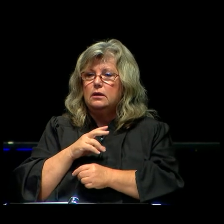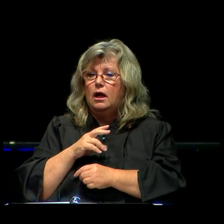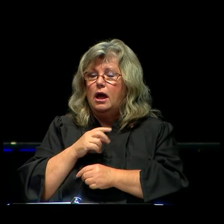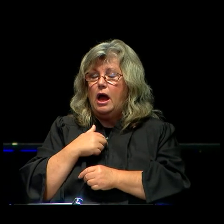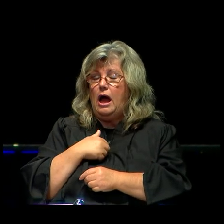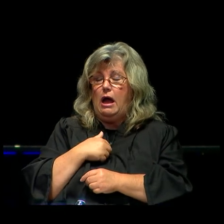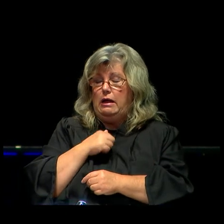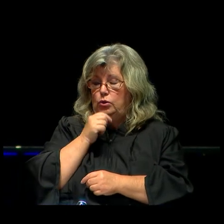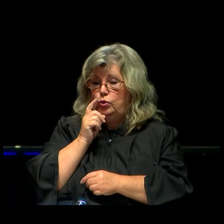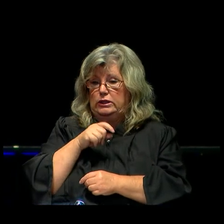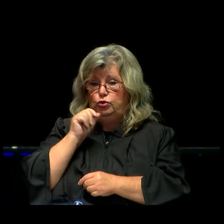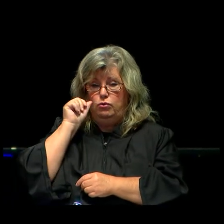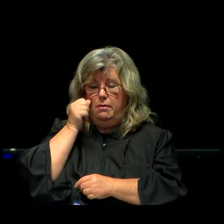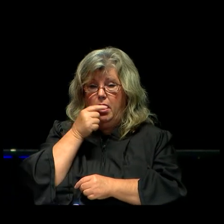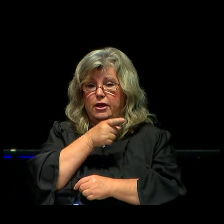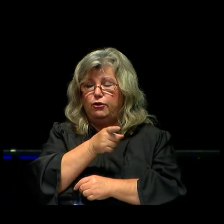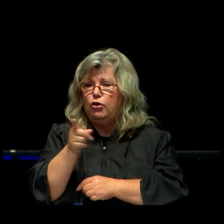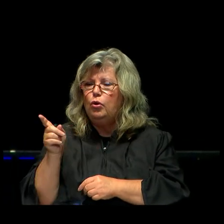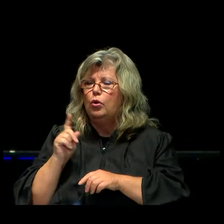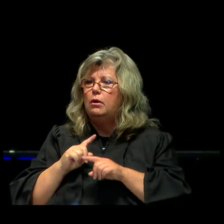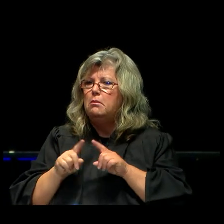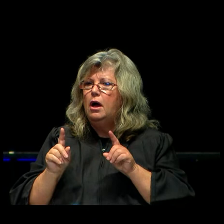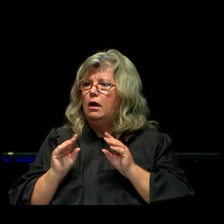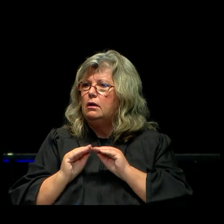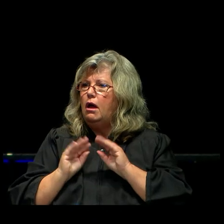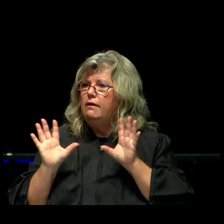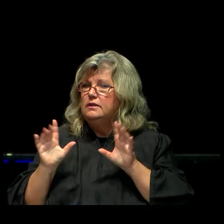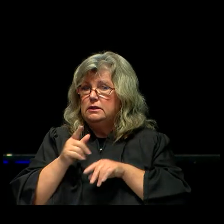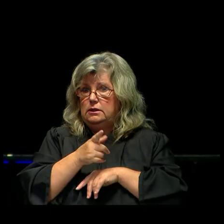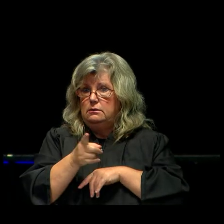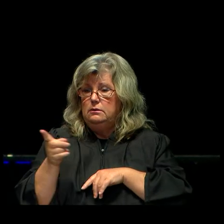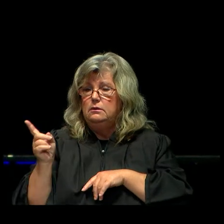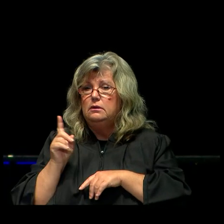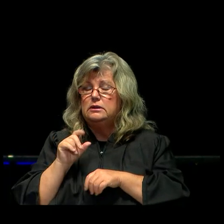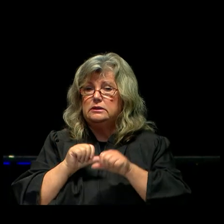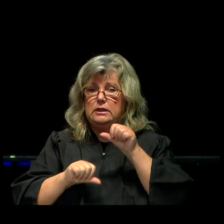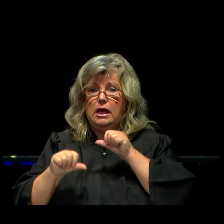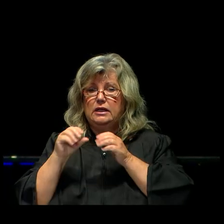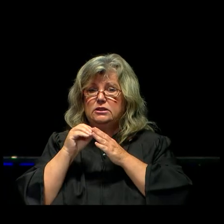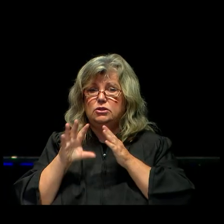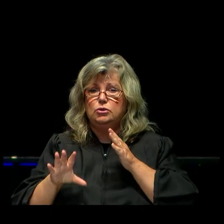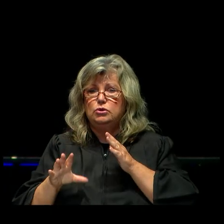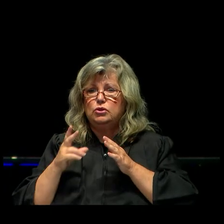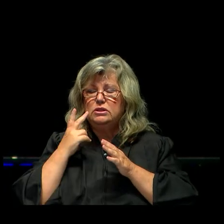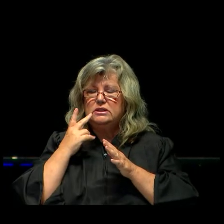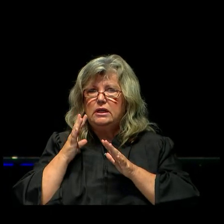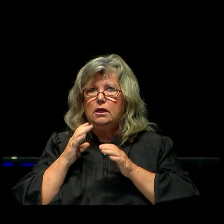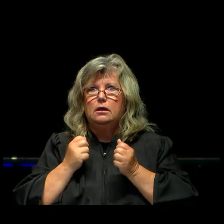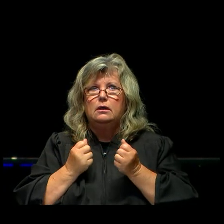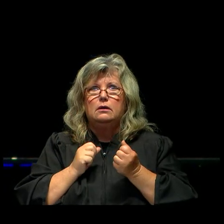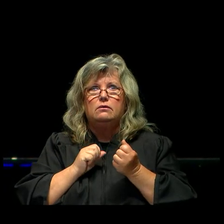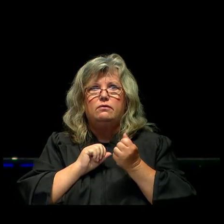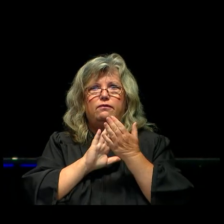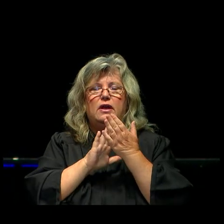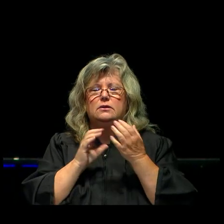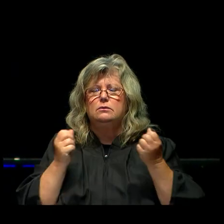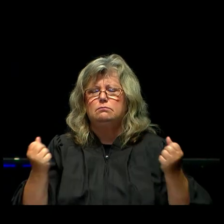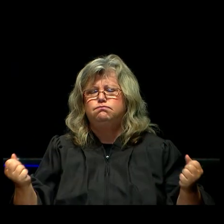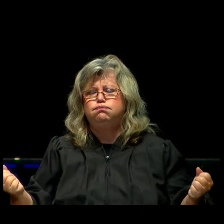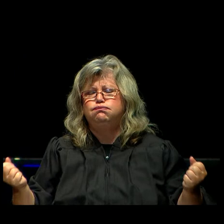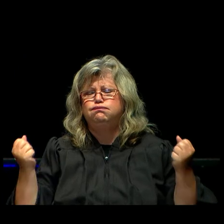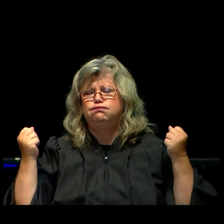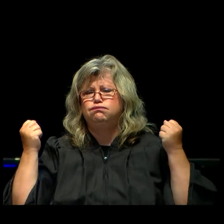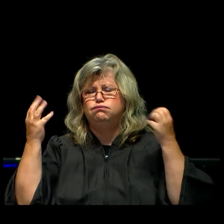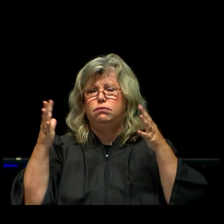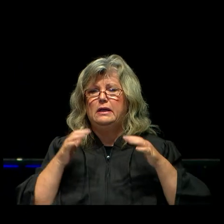reminded by me, but obviously as science students, you see this tsunami of challenges that we're facing.